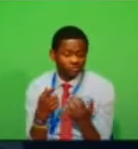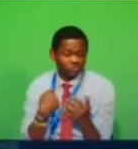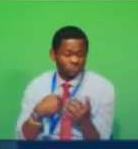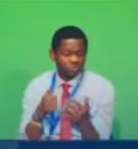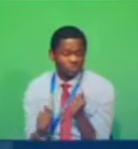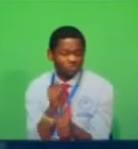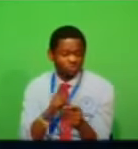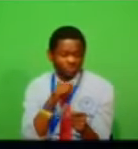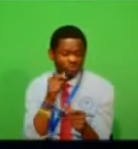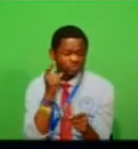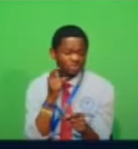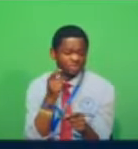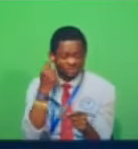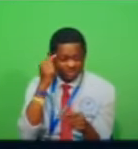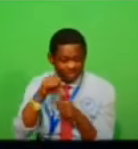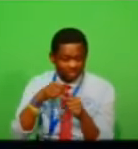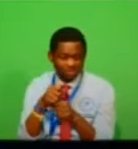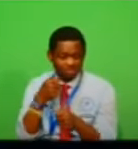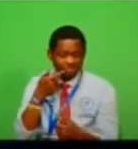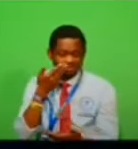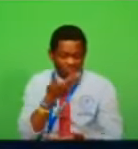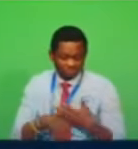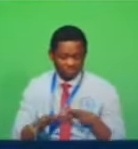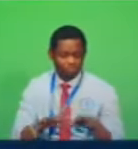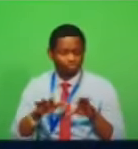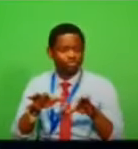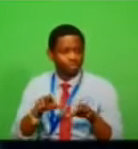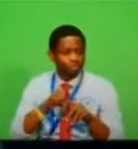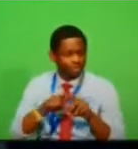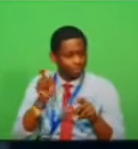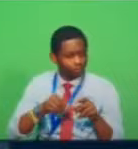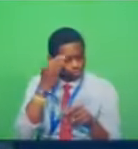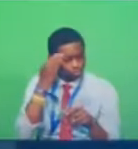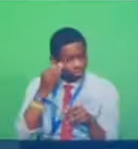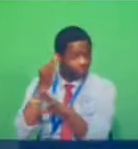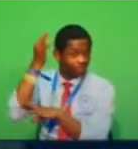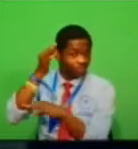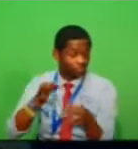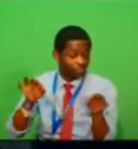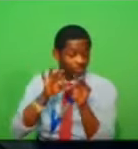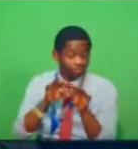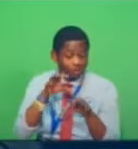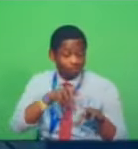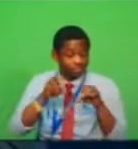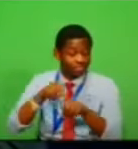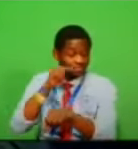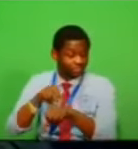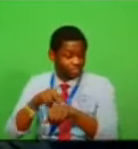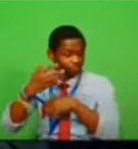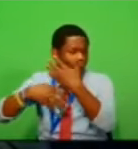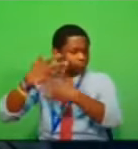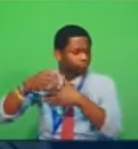about today. But possessing the nation's agenda, it's a continuous process. We can't finish now. We do it and leave it for the